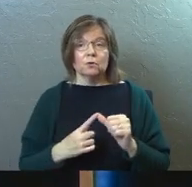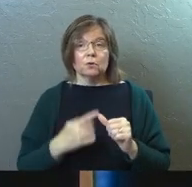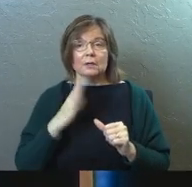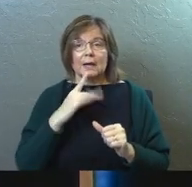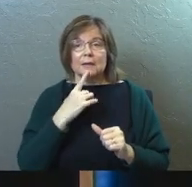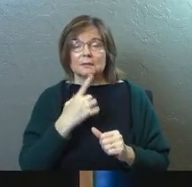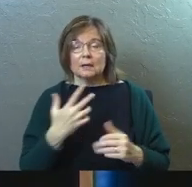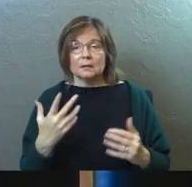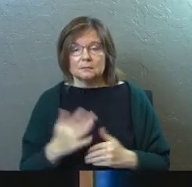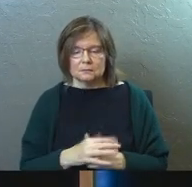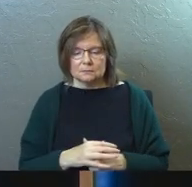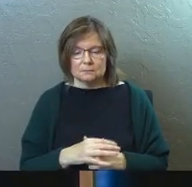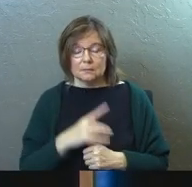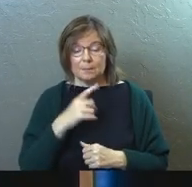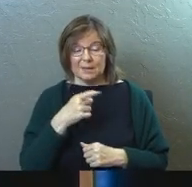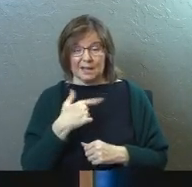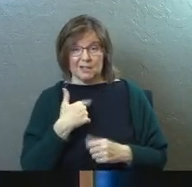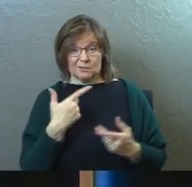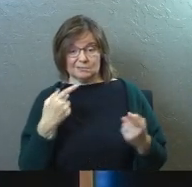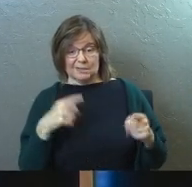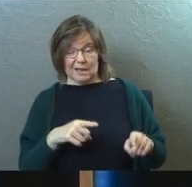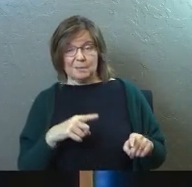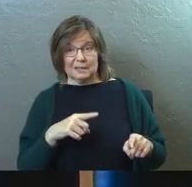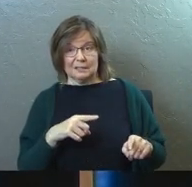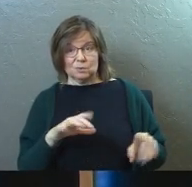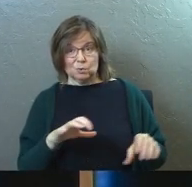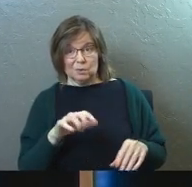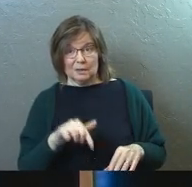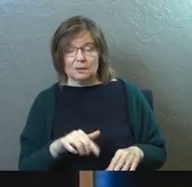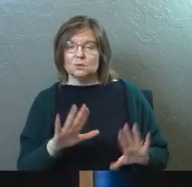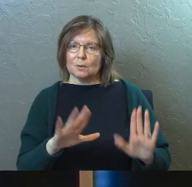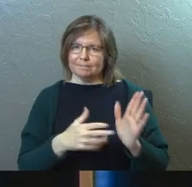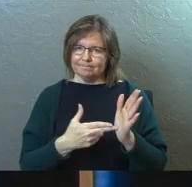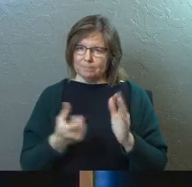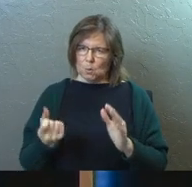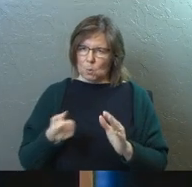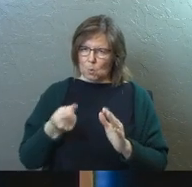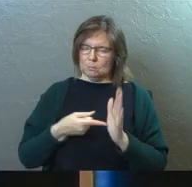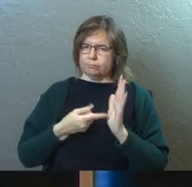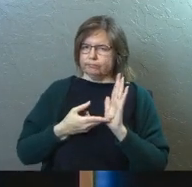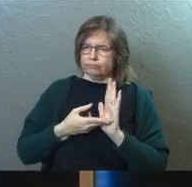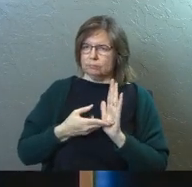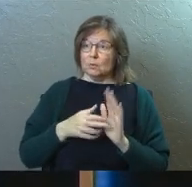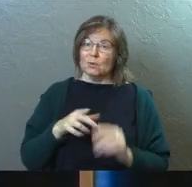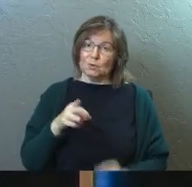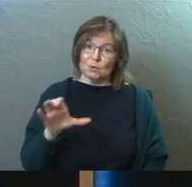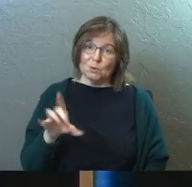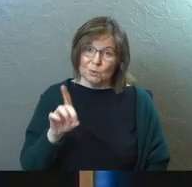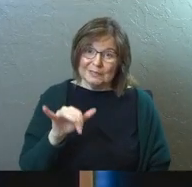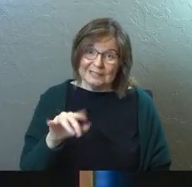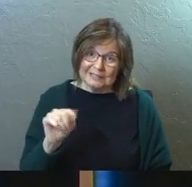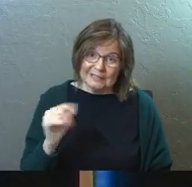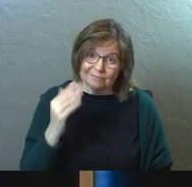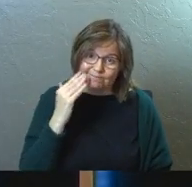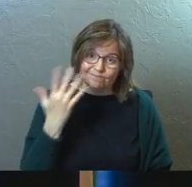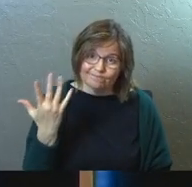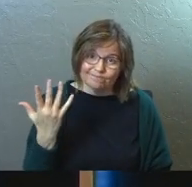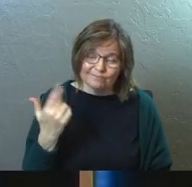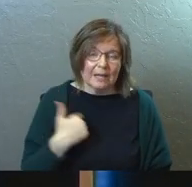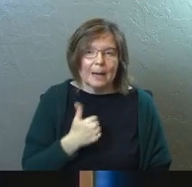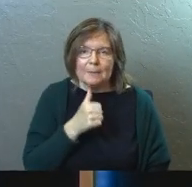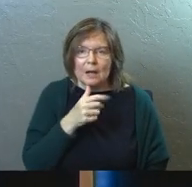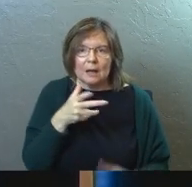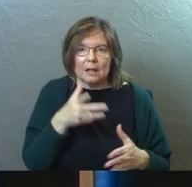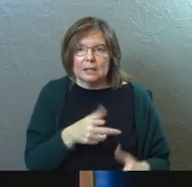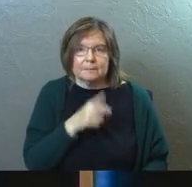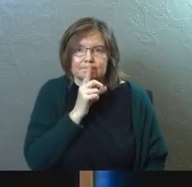what does God say? "Because you have done this." So I'm going to tell you the truth. You did the thing. I'm not